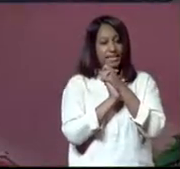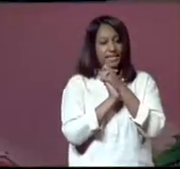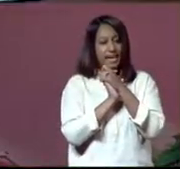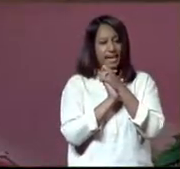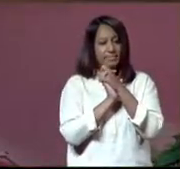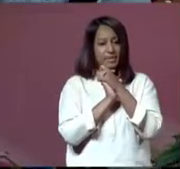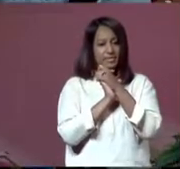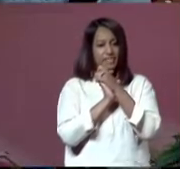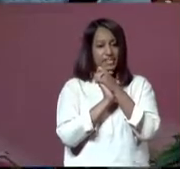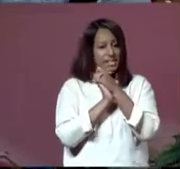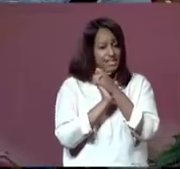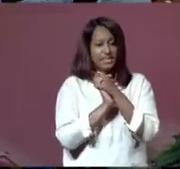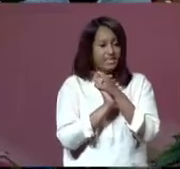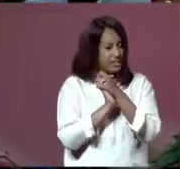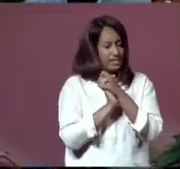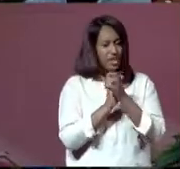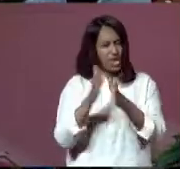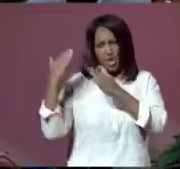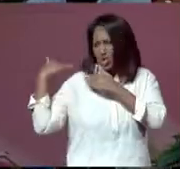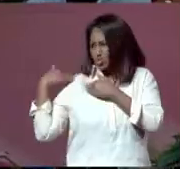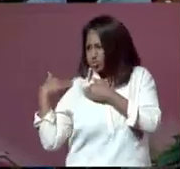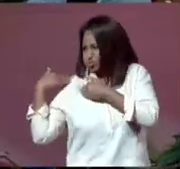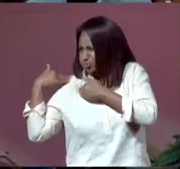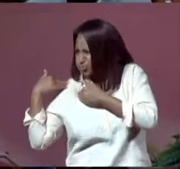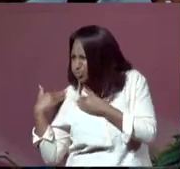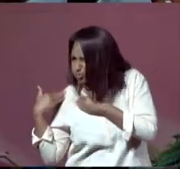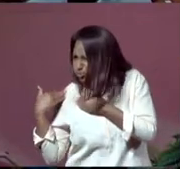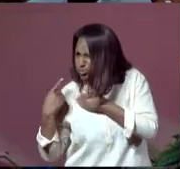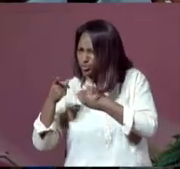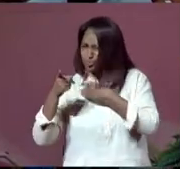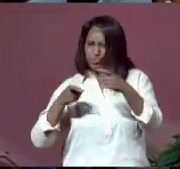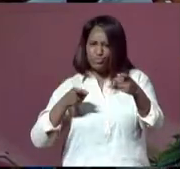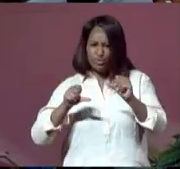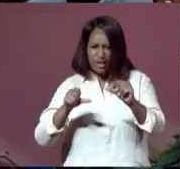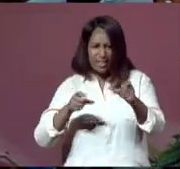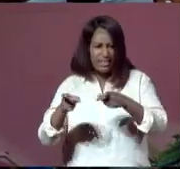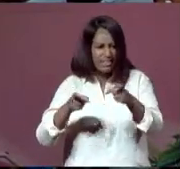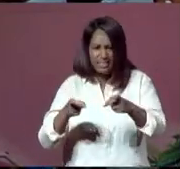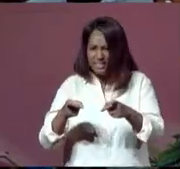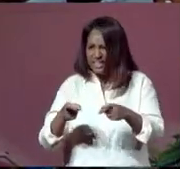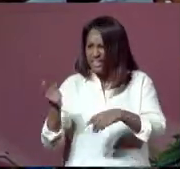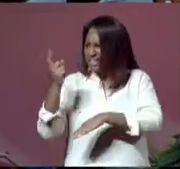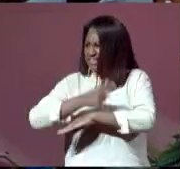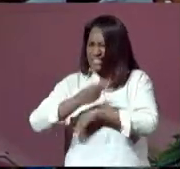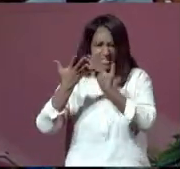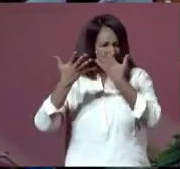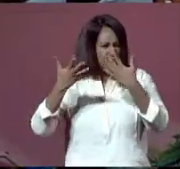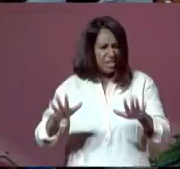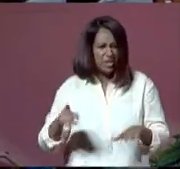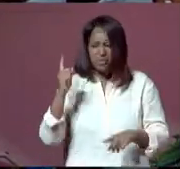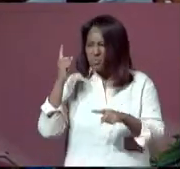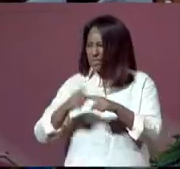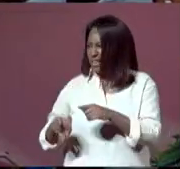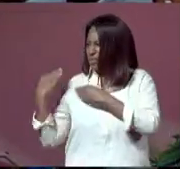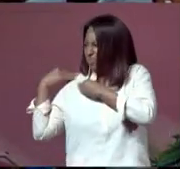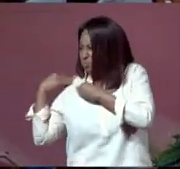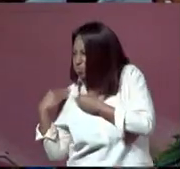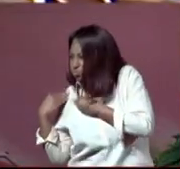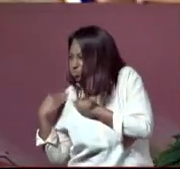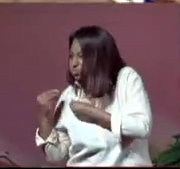Your water pot carrying days are over. Your water pot carrying days.